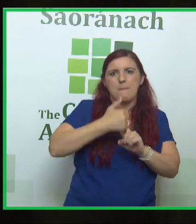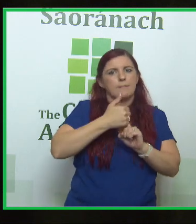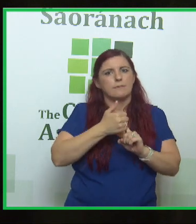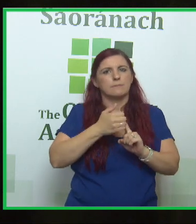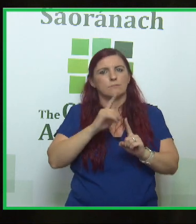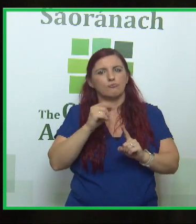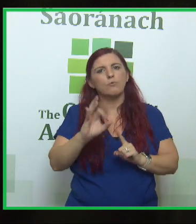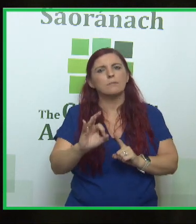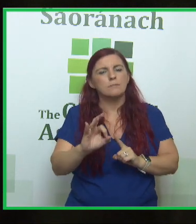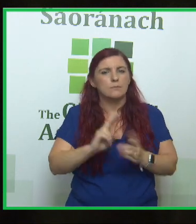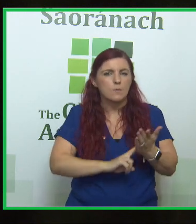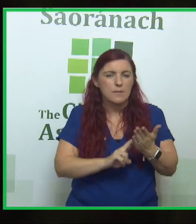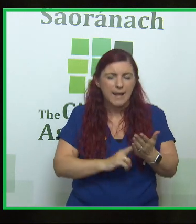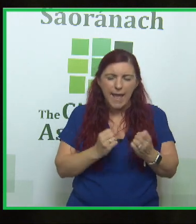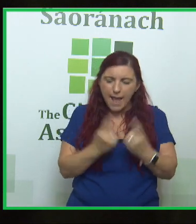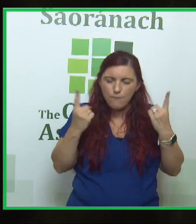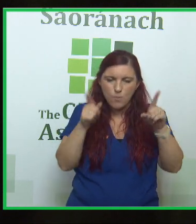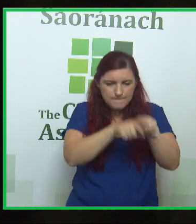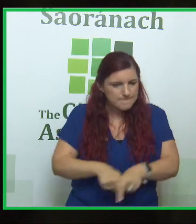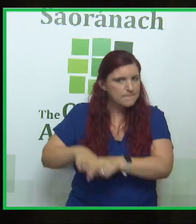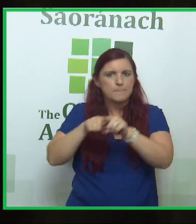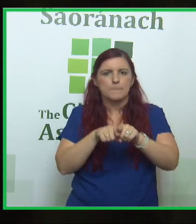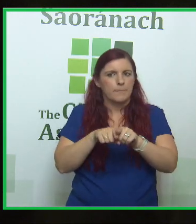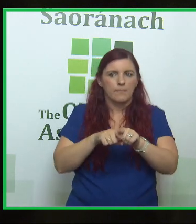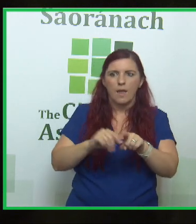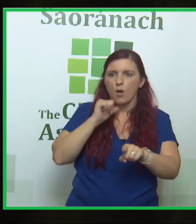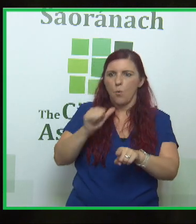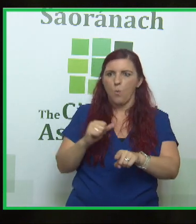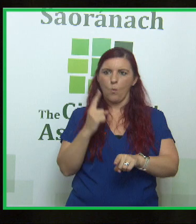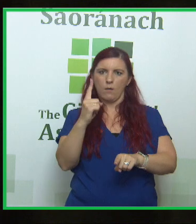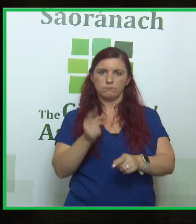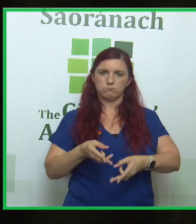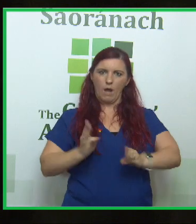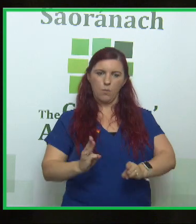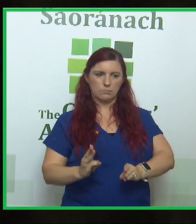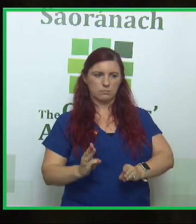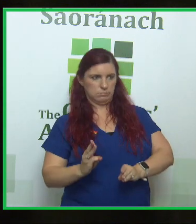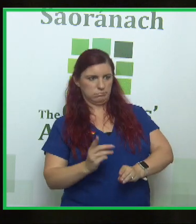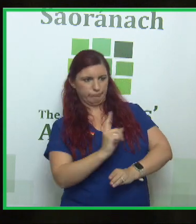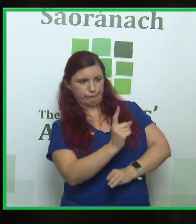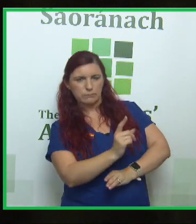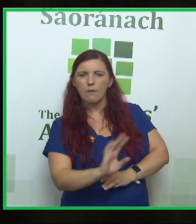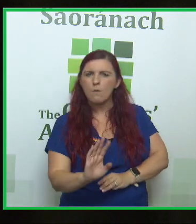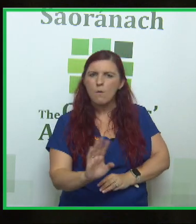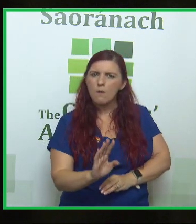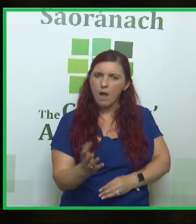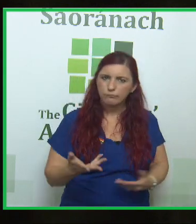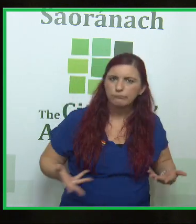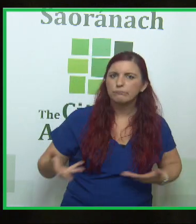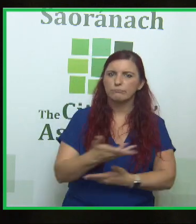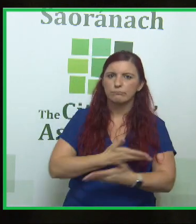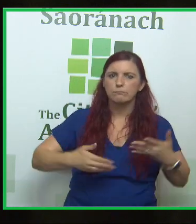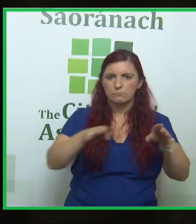and everybody has an equal voice, and that's really important to say. There's no one, statutory organisation or anything running it, if you